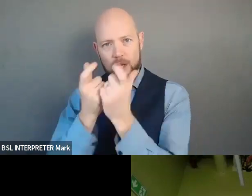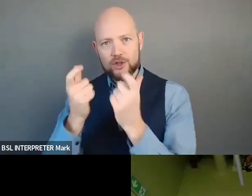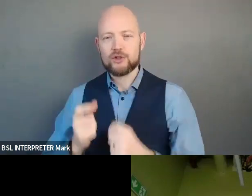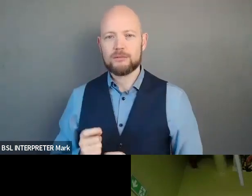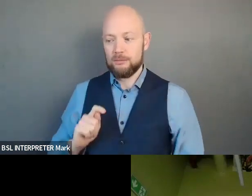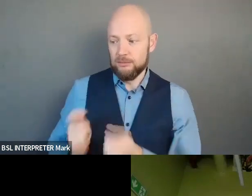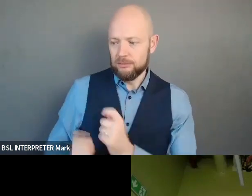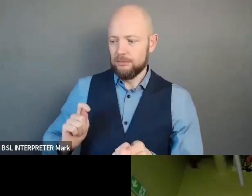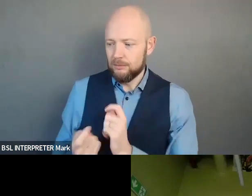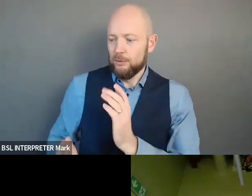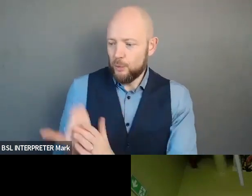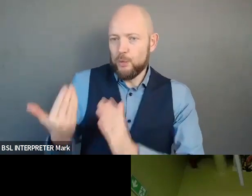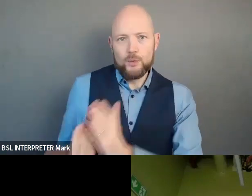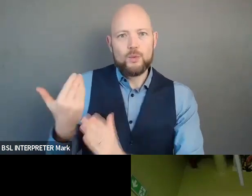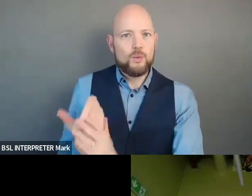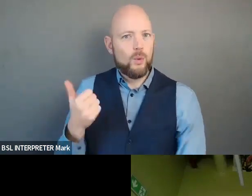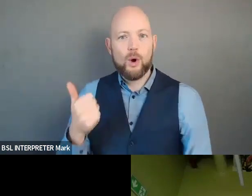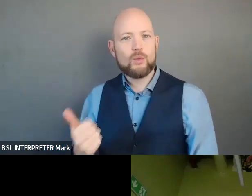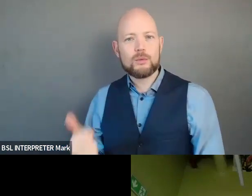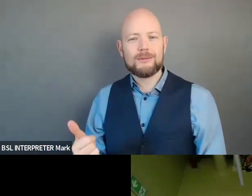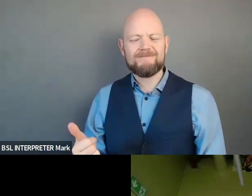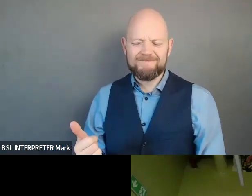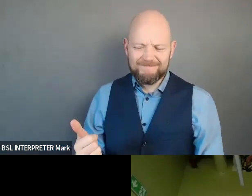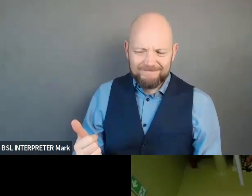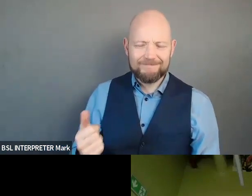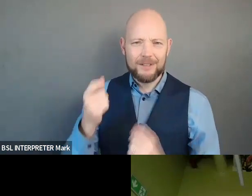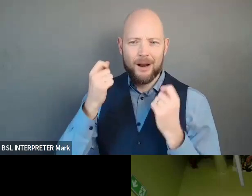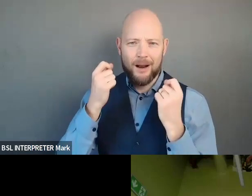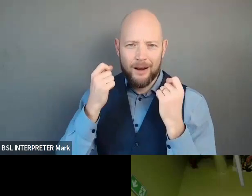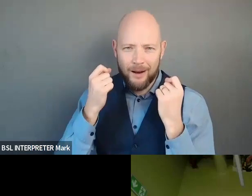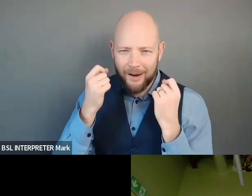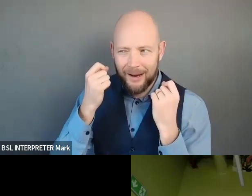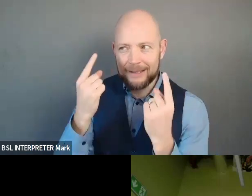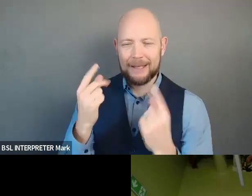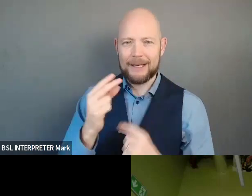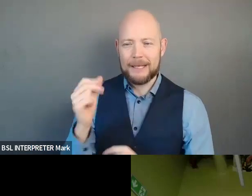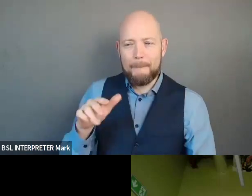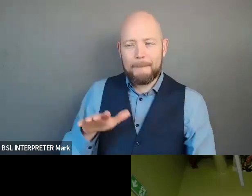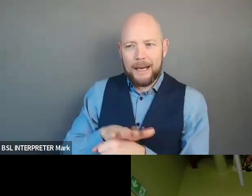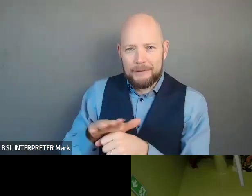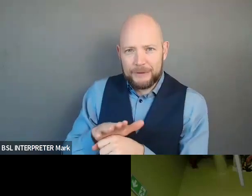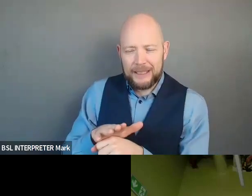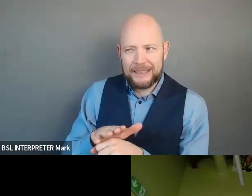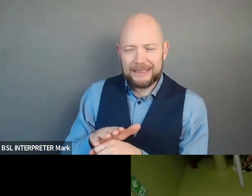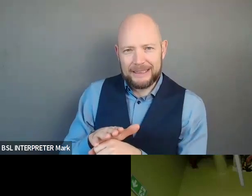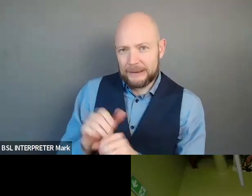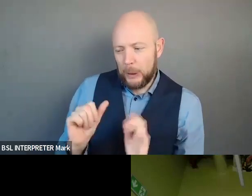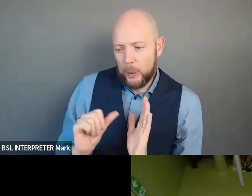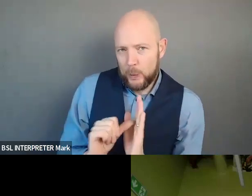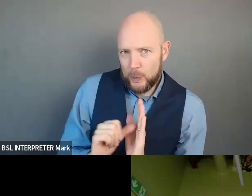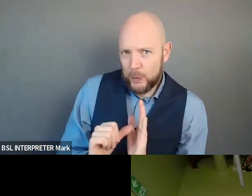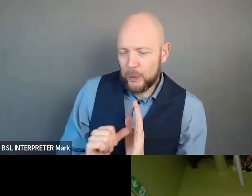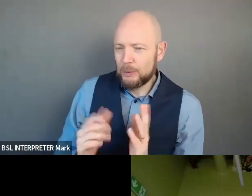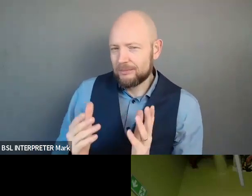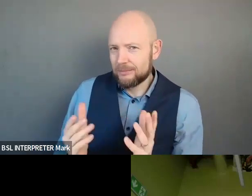are mindful that there are some tricky things here. One of the areas that I'm concerned about, and if anybody has any thoughts, I'd